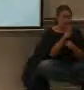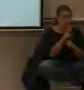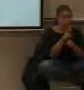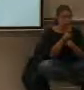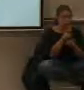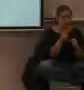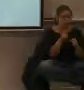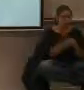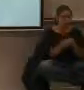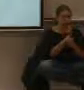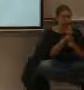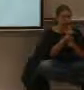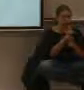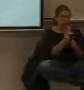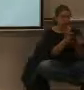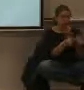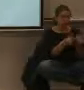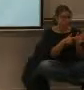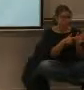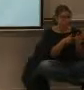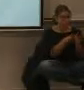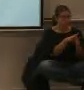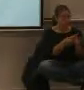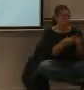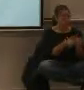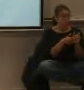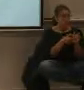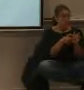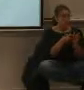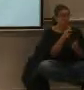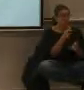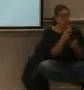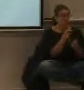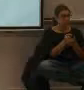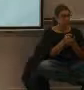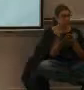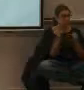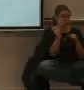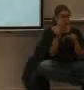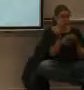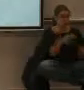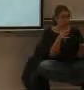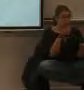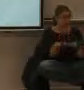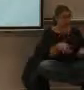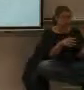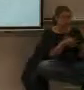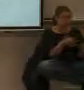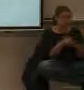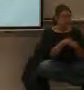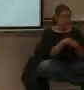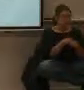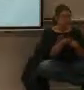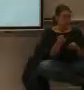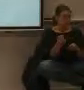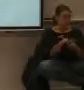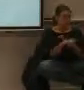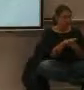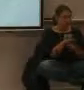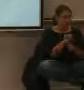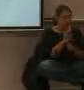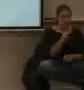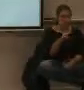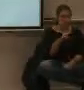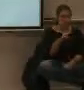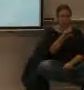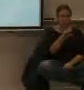to actually treat storm runoff and put it into holding basins so that the microbes can eat up that organic pollutant before